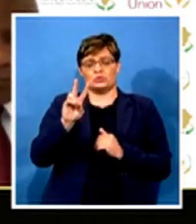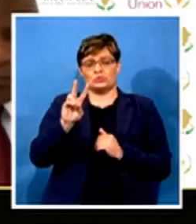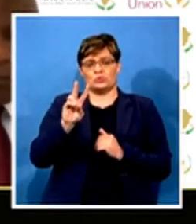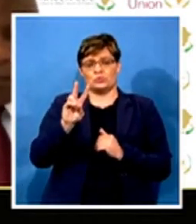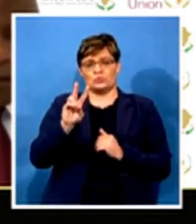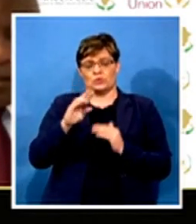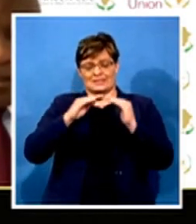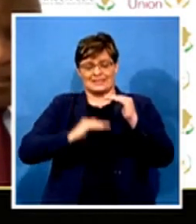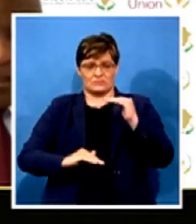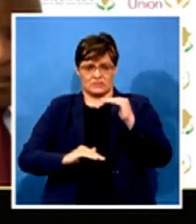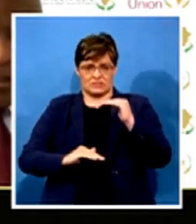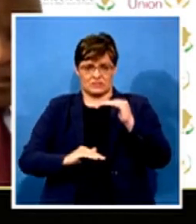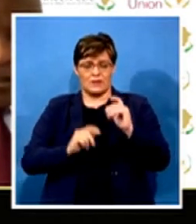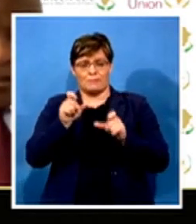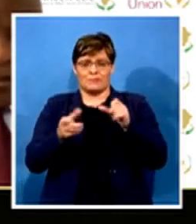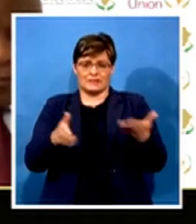deaths.